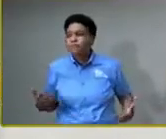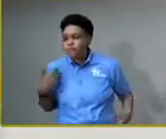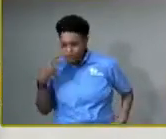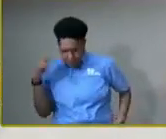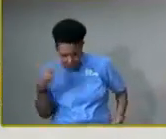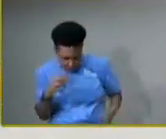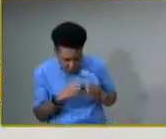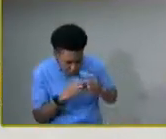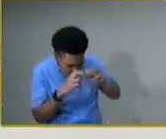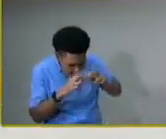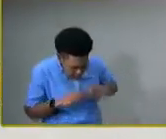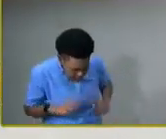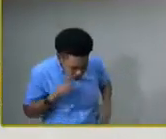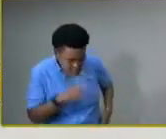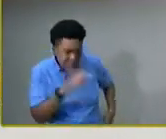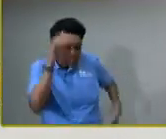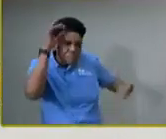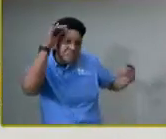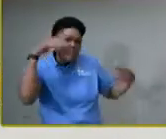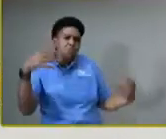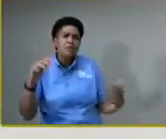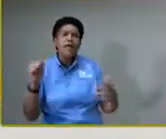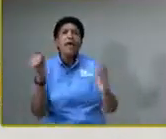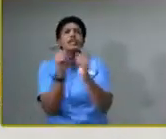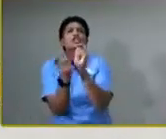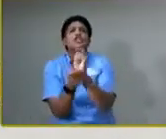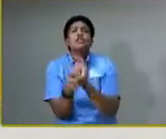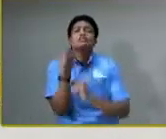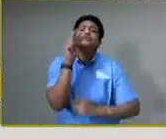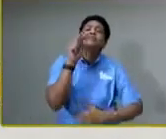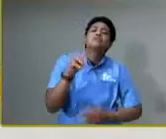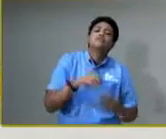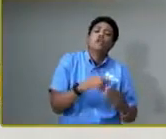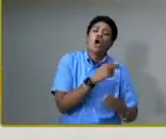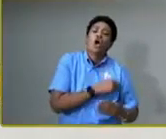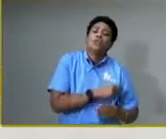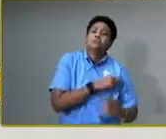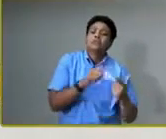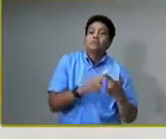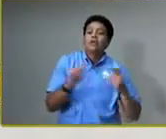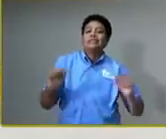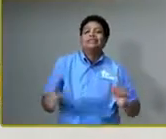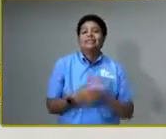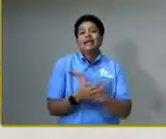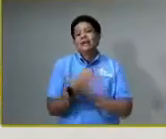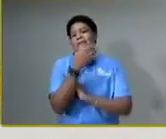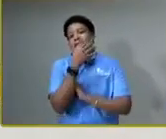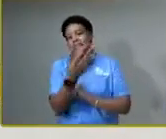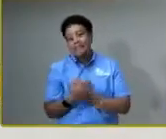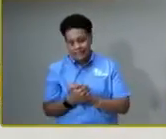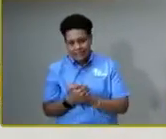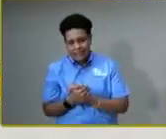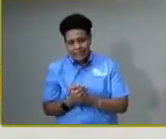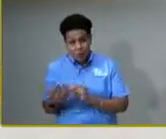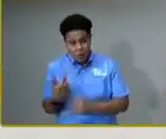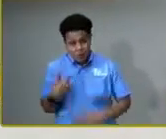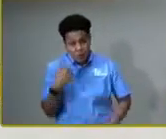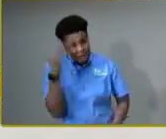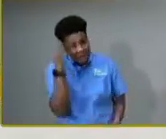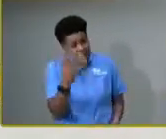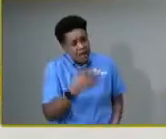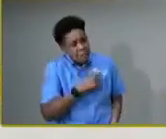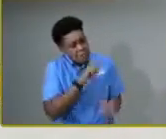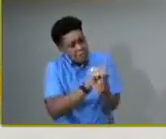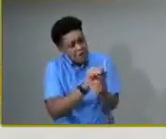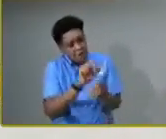further assessment, taking into consideration any changes in hospitalizations and capacity. What we have said, and I've met with the